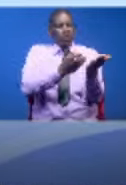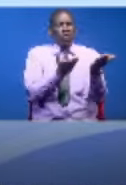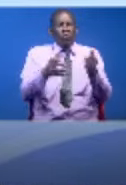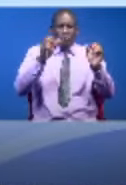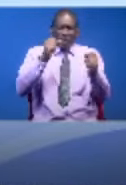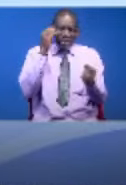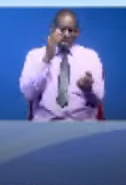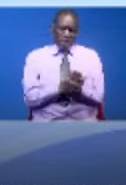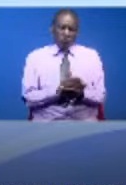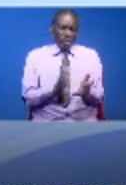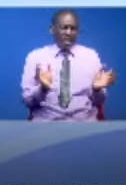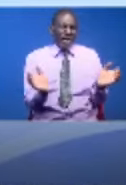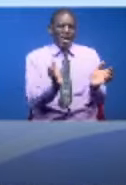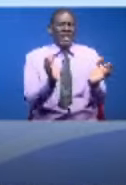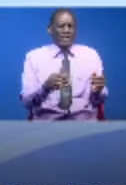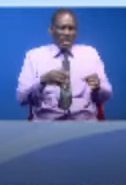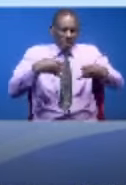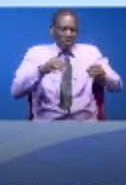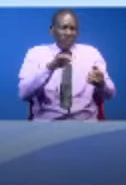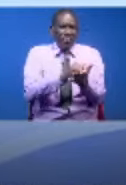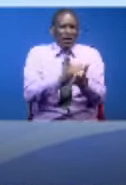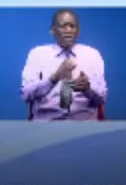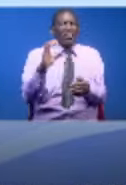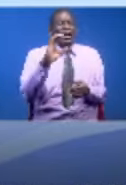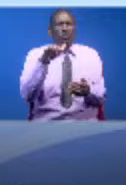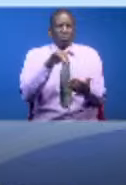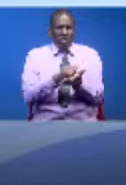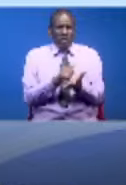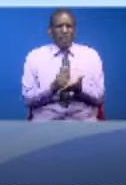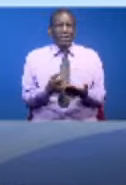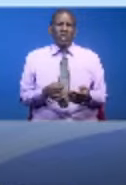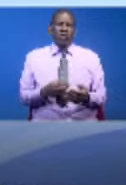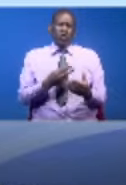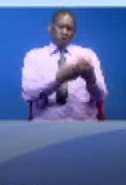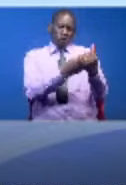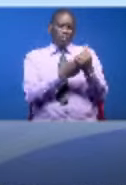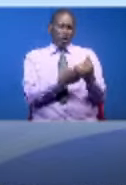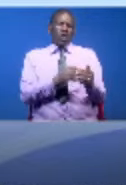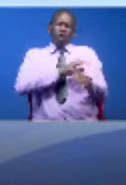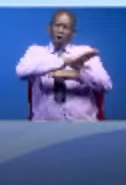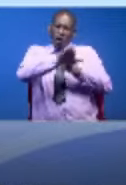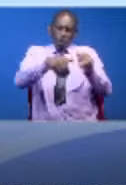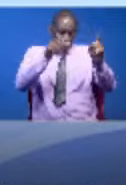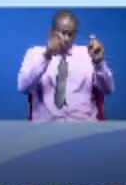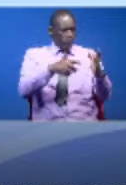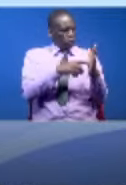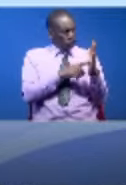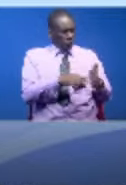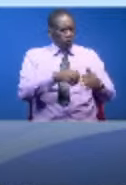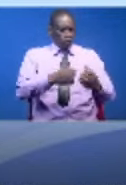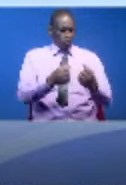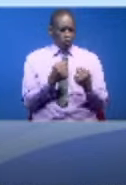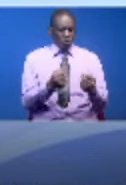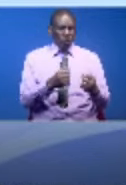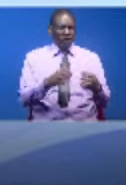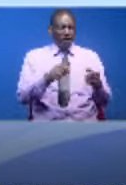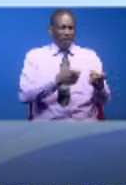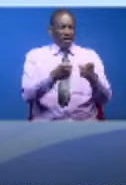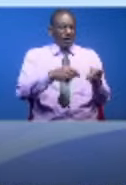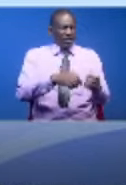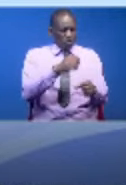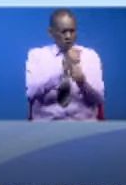actually encourage and enforce that in our customers, that to partner, we all have to demonstrate solid governance practices in all that we do. So